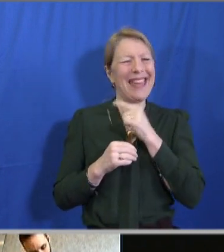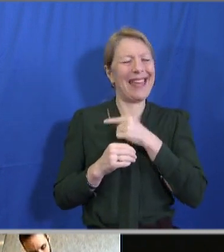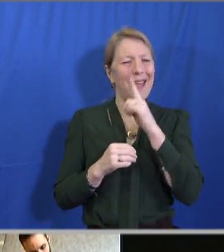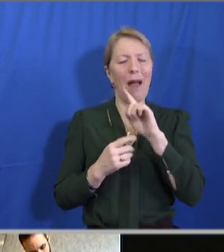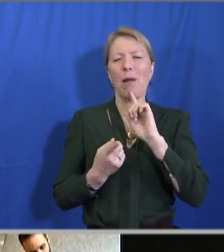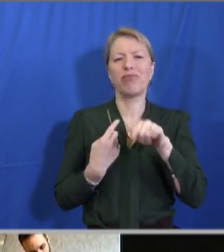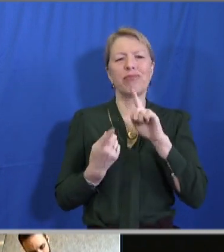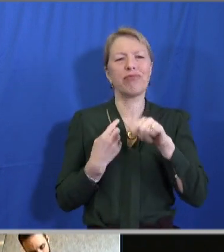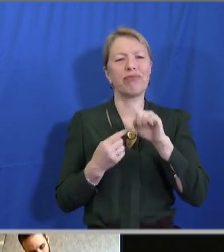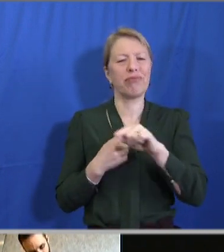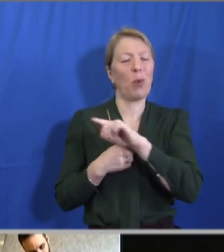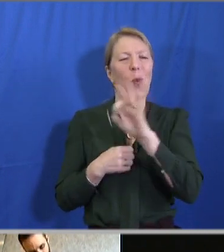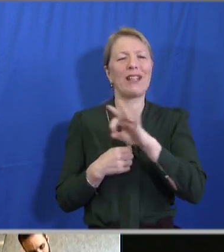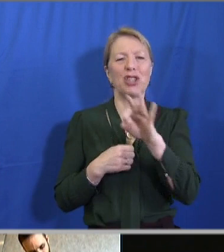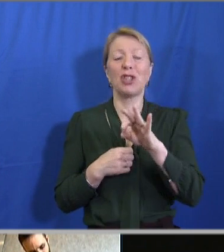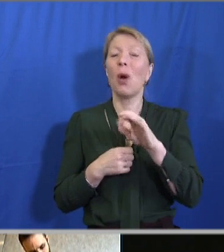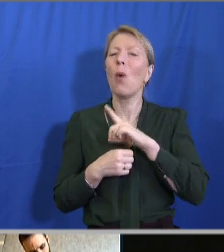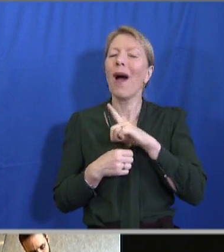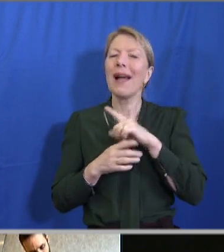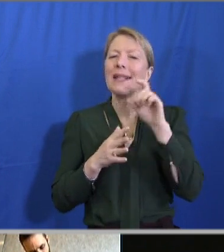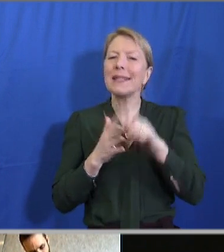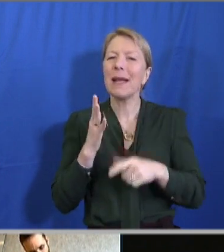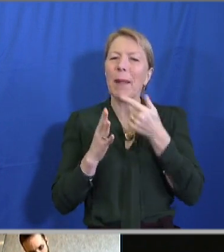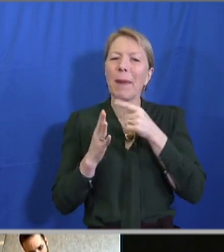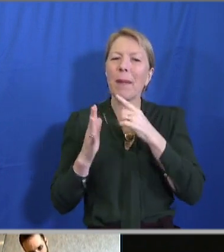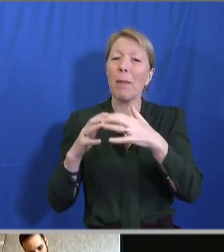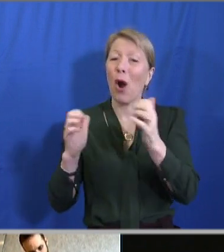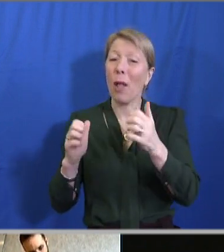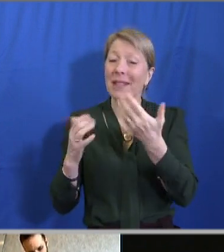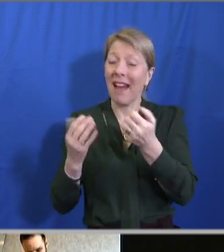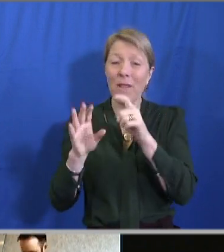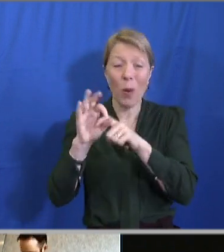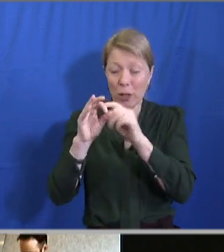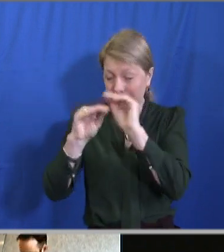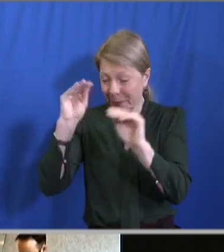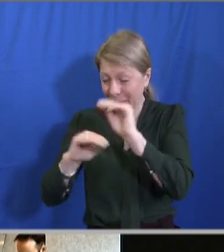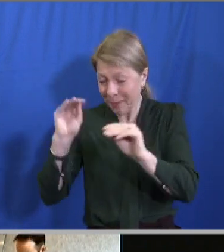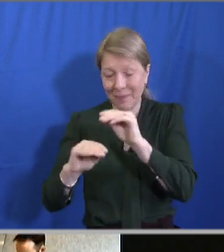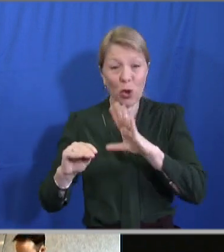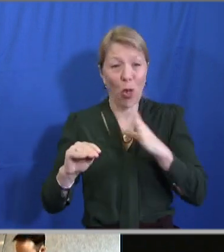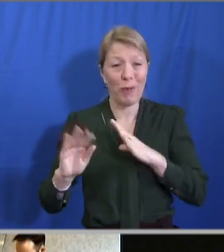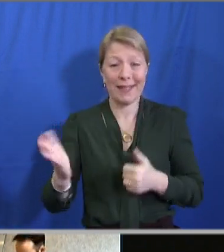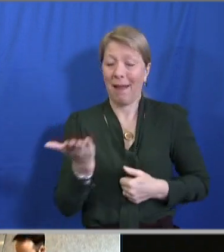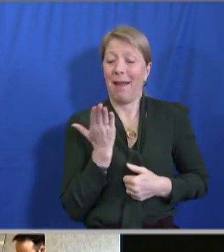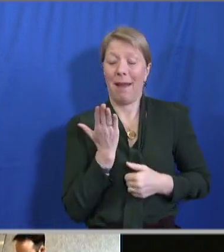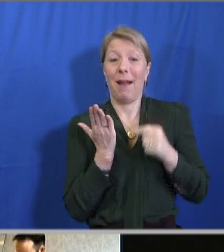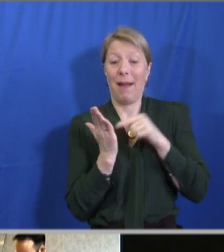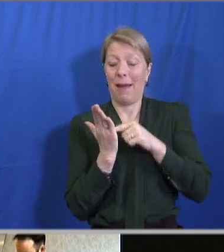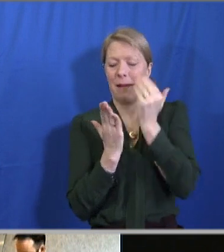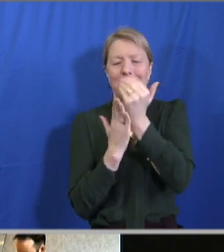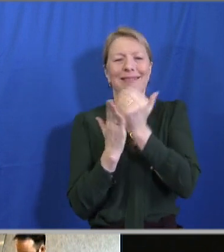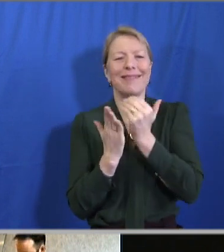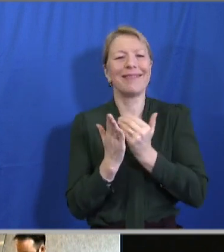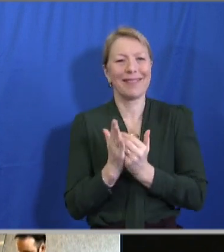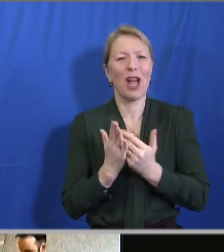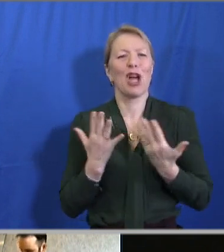have already shared with us. And as you indicated and introduced, there's a wide range of officials here today, and they, of course, will